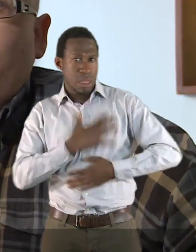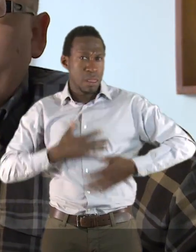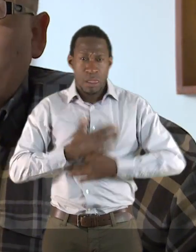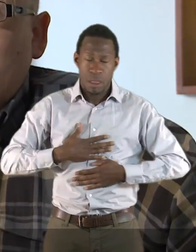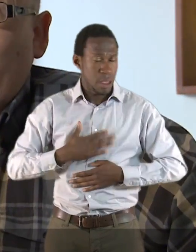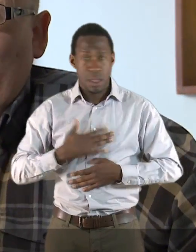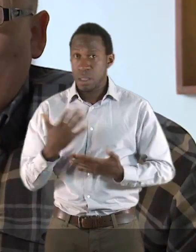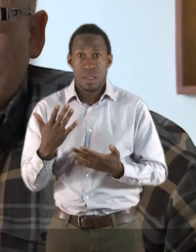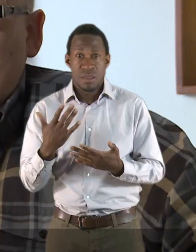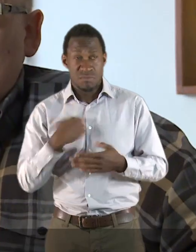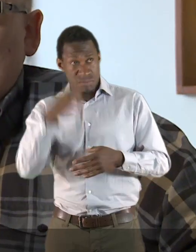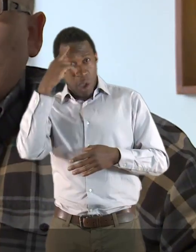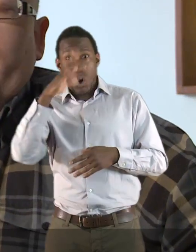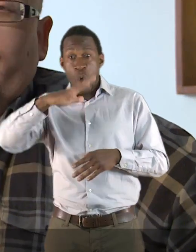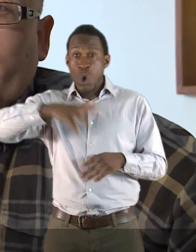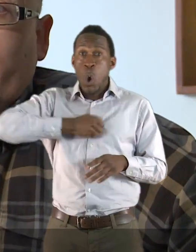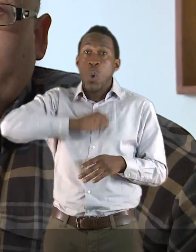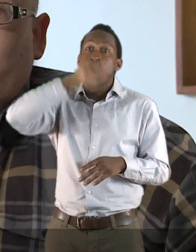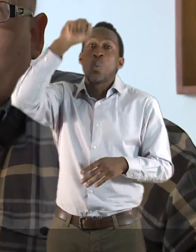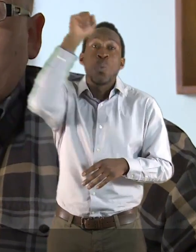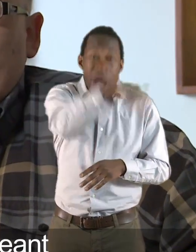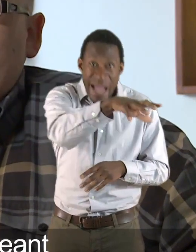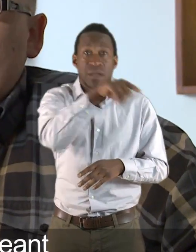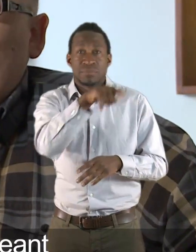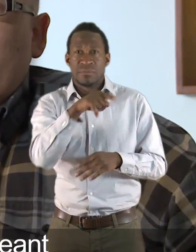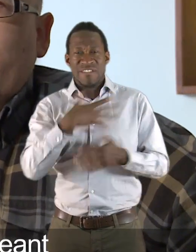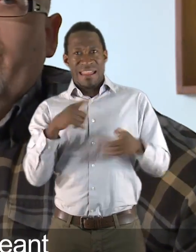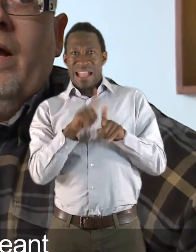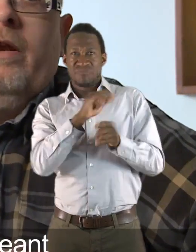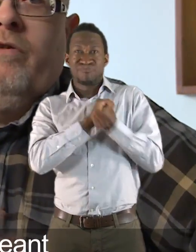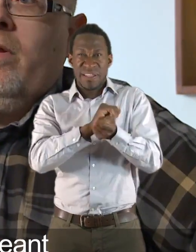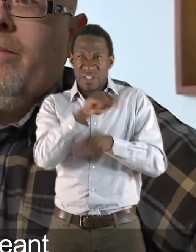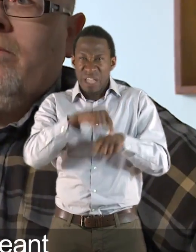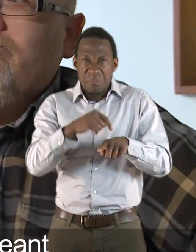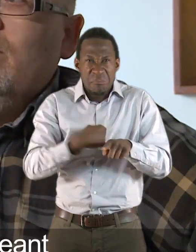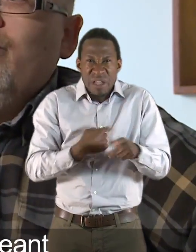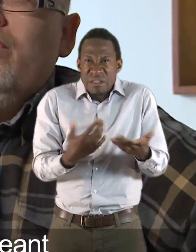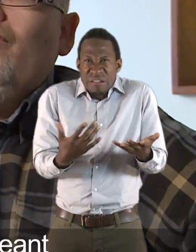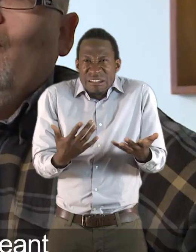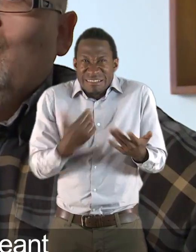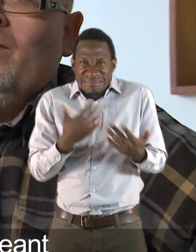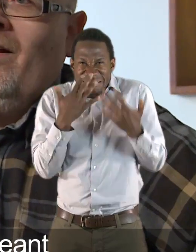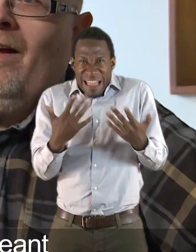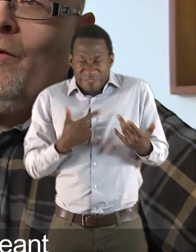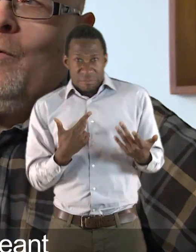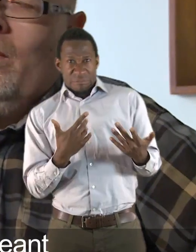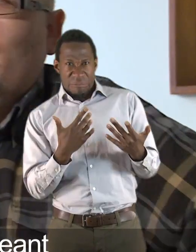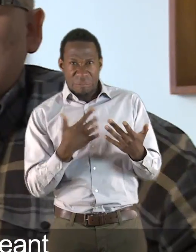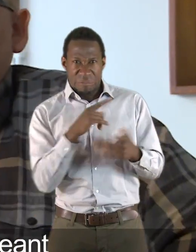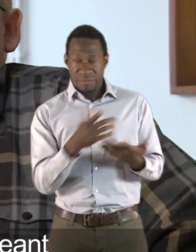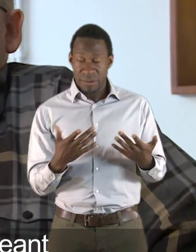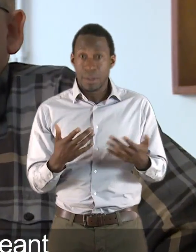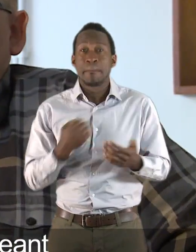was crying, went home absolutely in tears. I mean, going away at that age to me meant prison or something like that, going